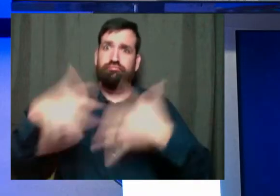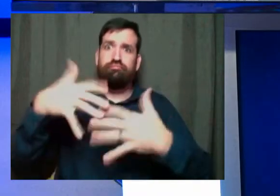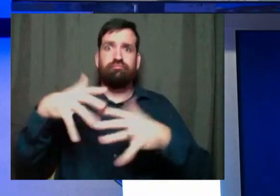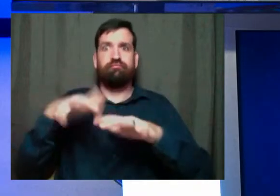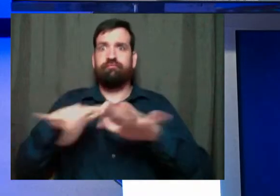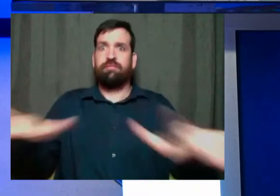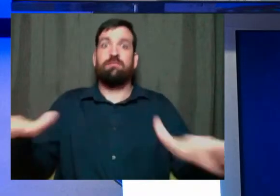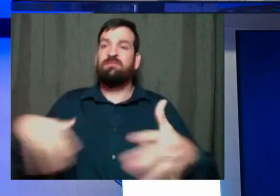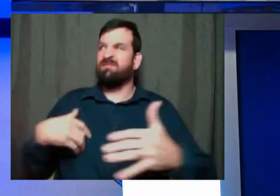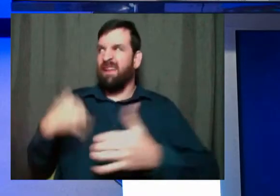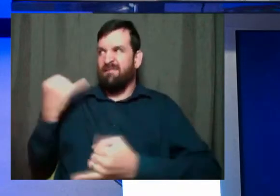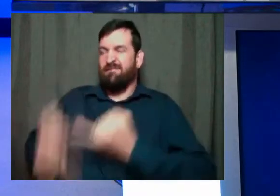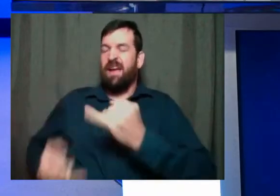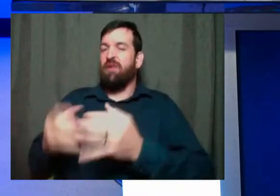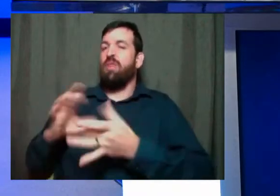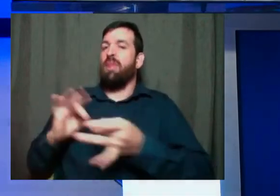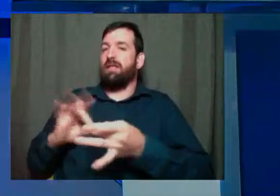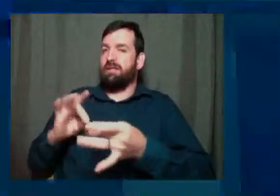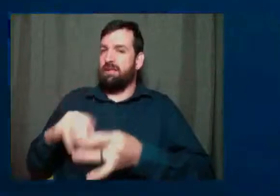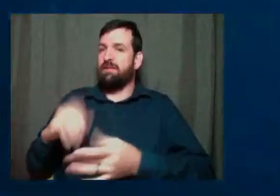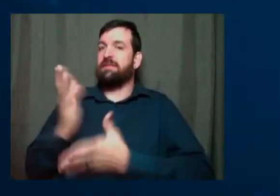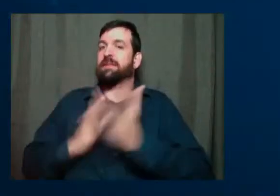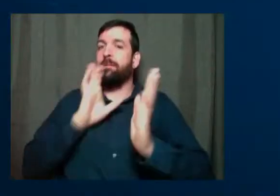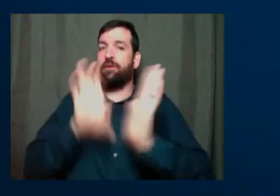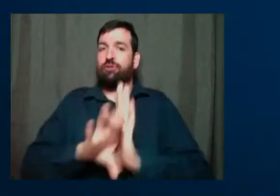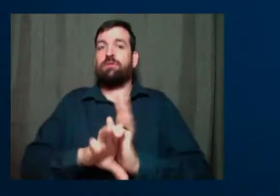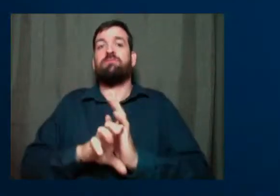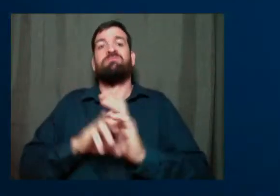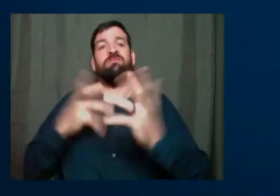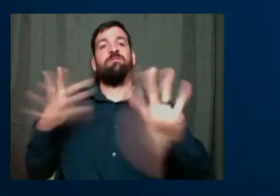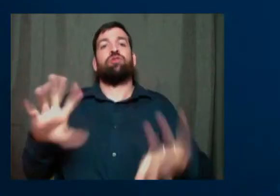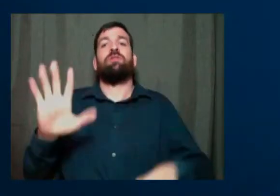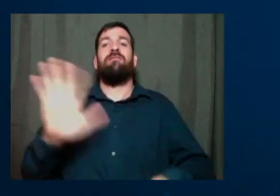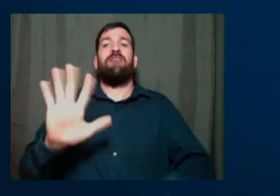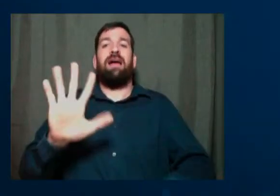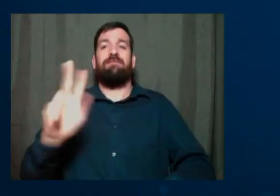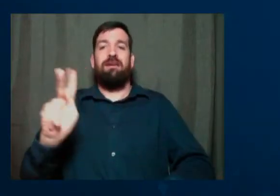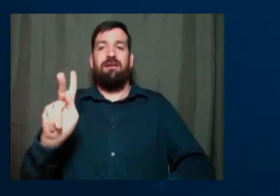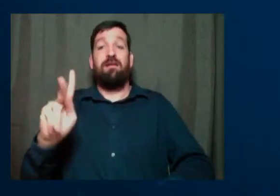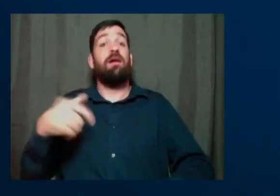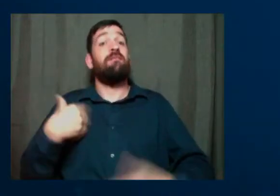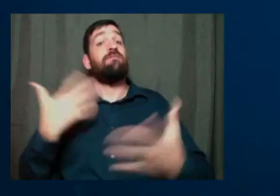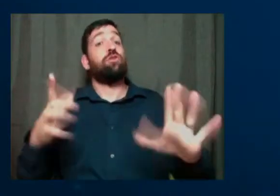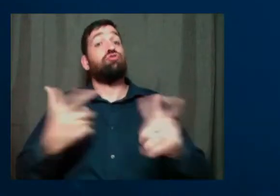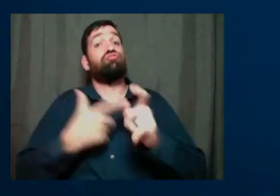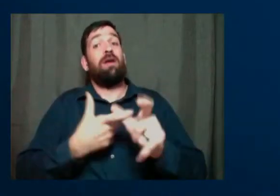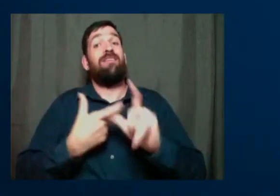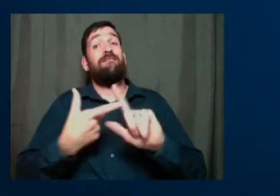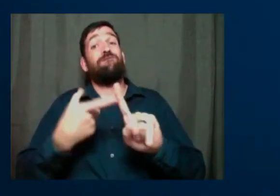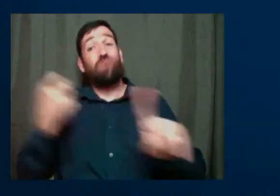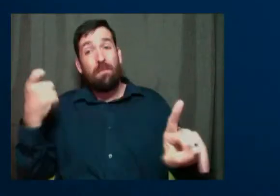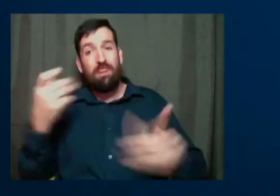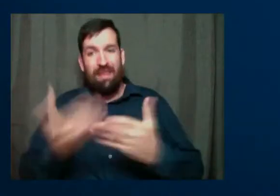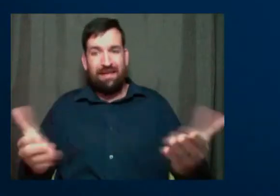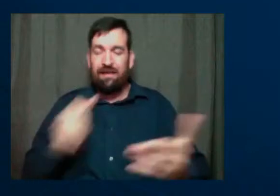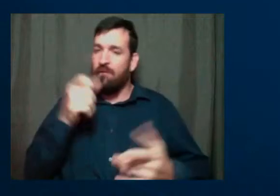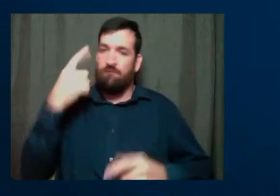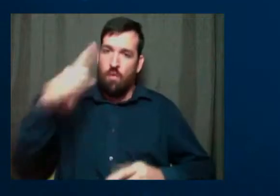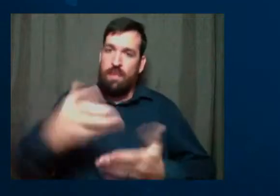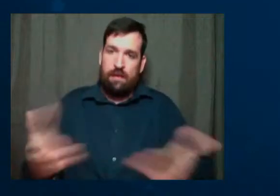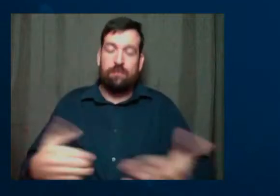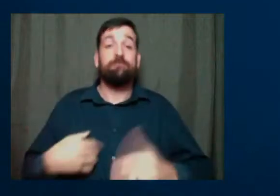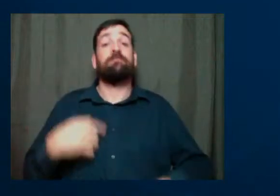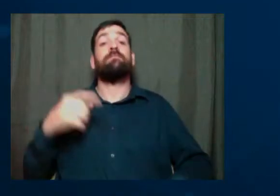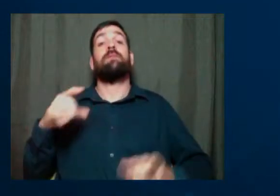got pictures to show it. Oh, okay. boy, here we I went go. to a 5K this weekend. And Did you run? I said I run from things. Uh-huh. I don't run for things. Okay, so this is